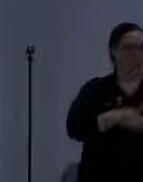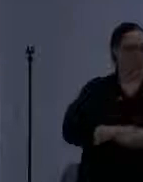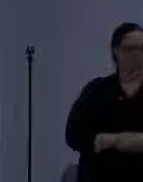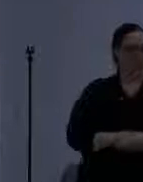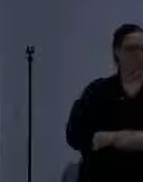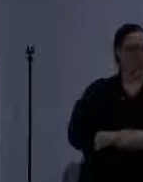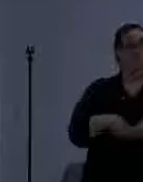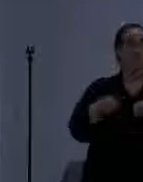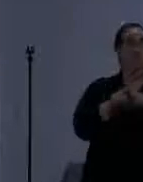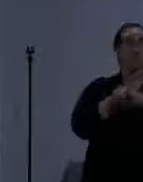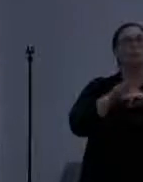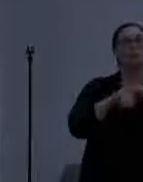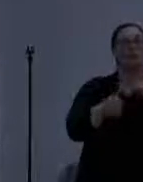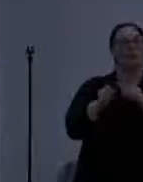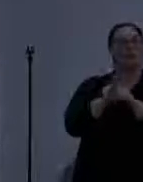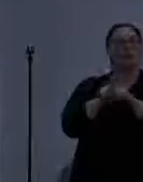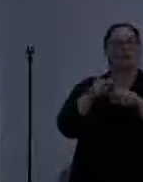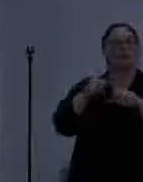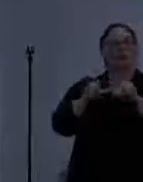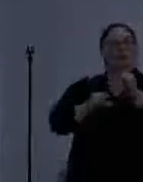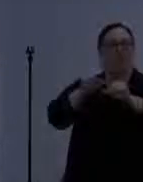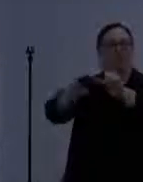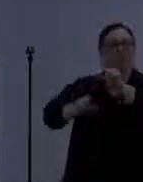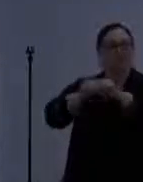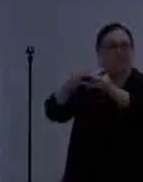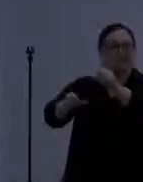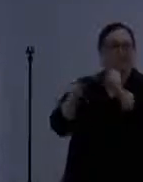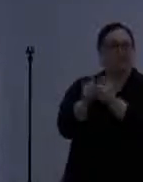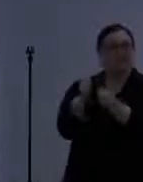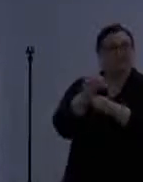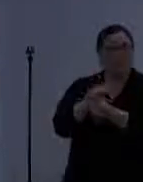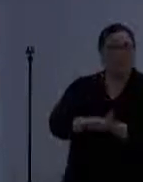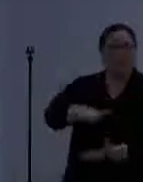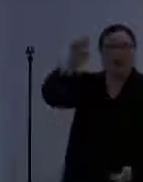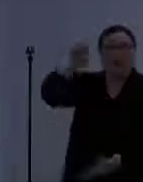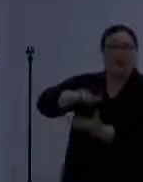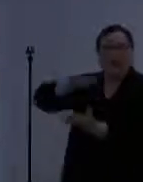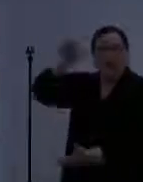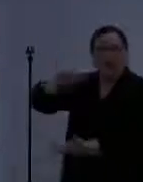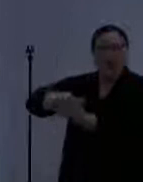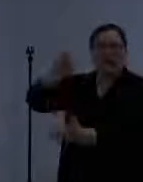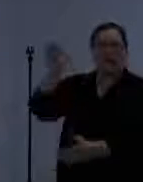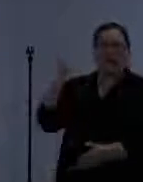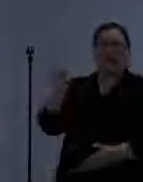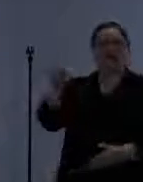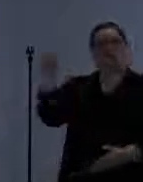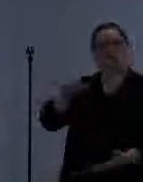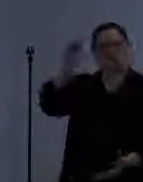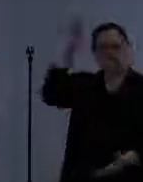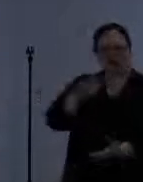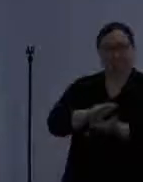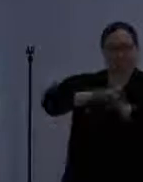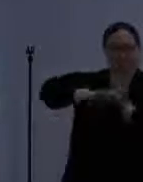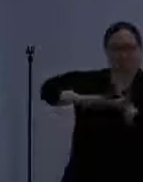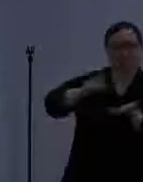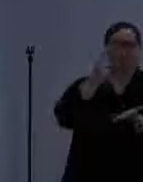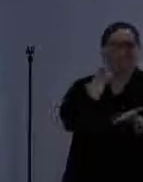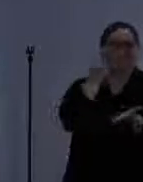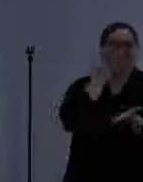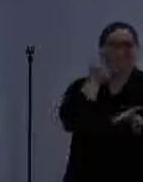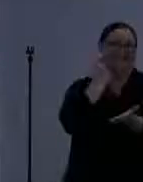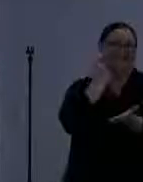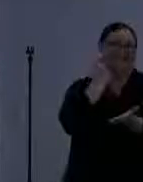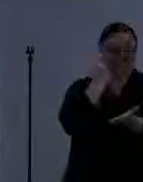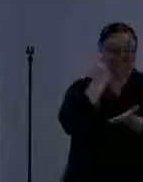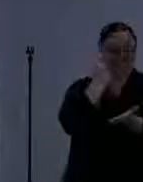is meant to try and streamline some systems and bring a whole pile of different functions that used to be done by